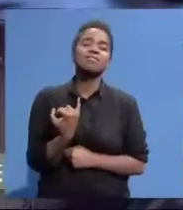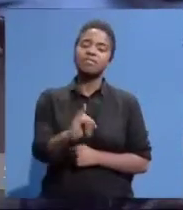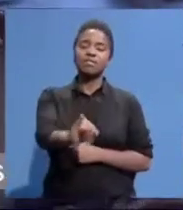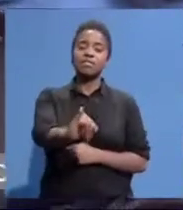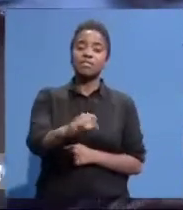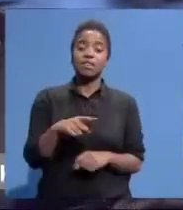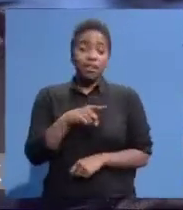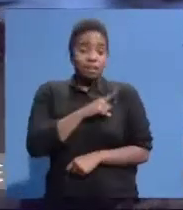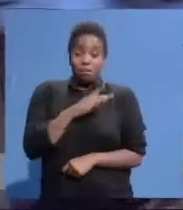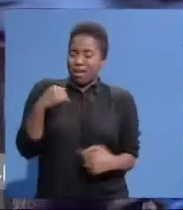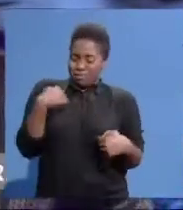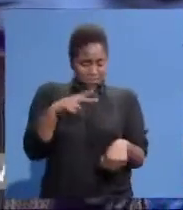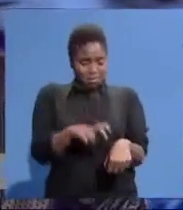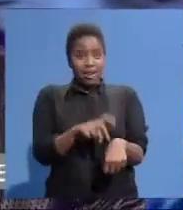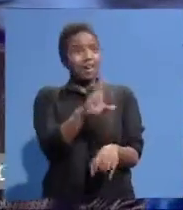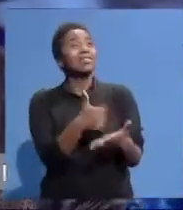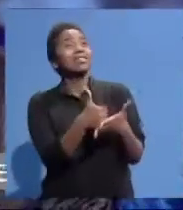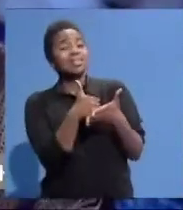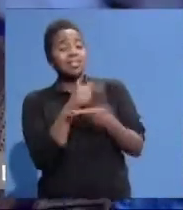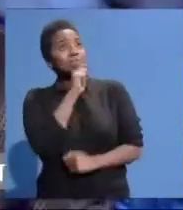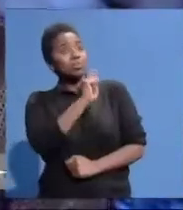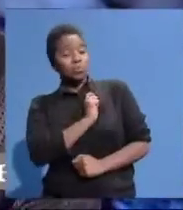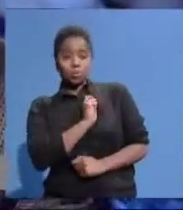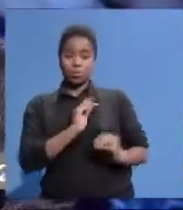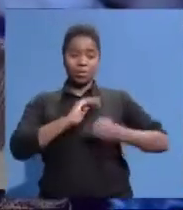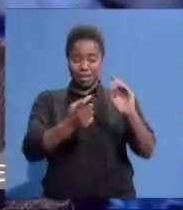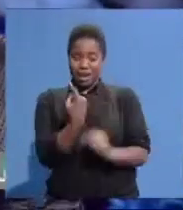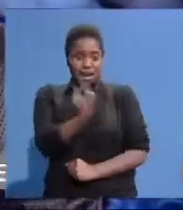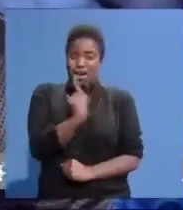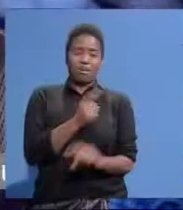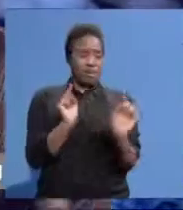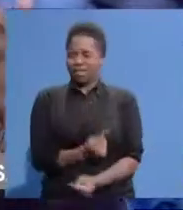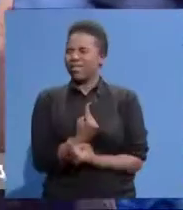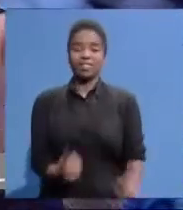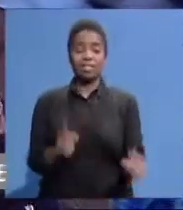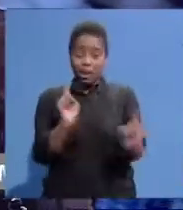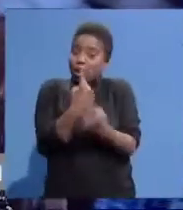I'm gonna need some help. I'm gonna need